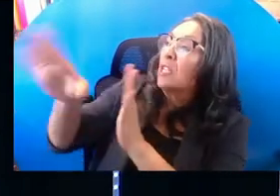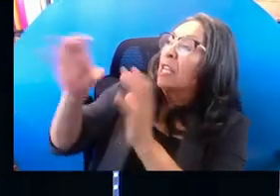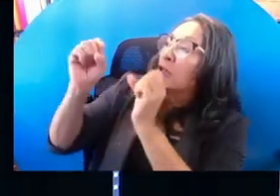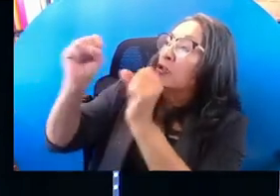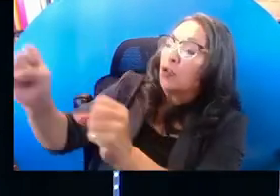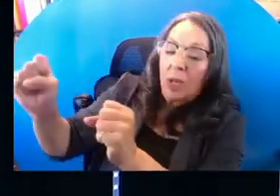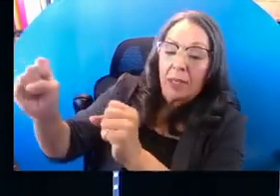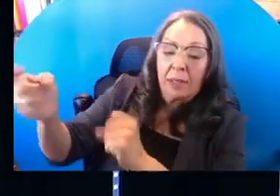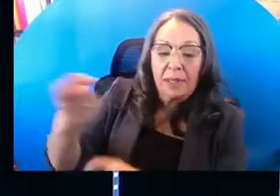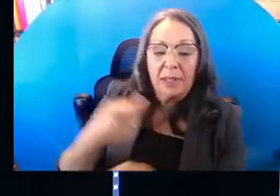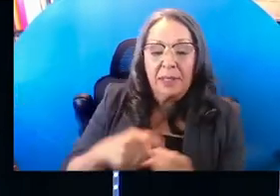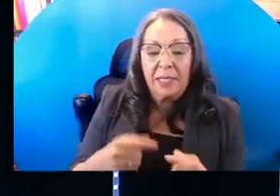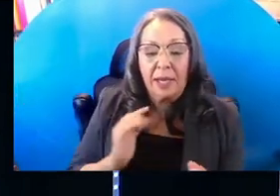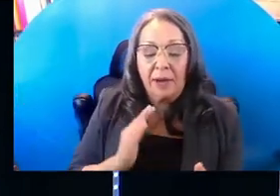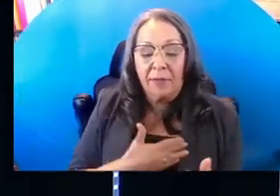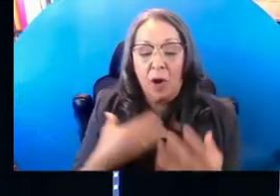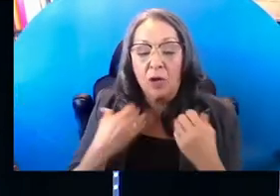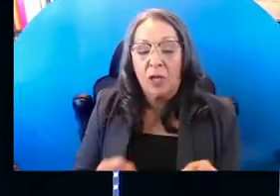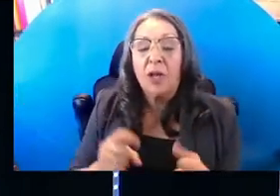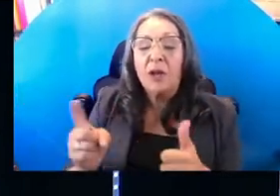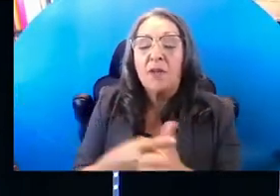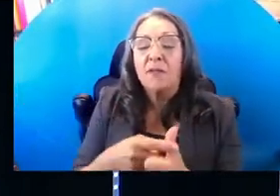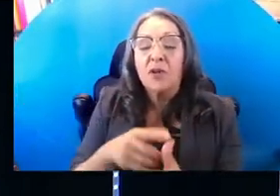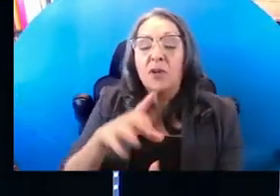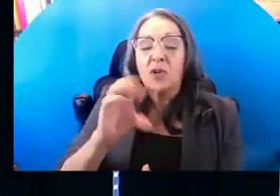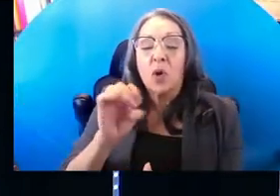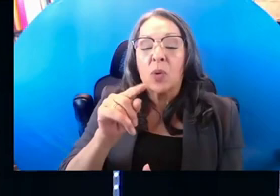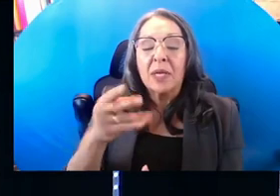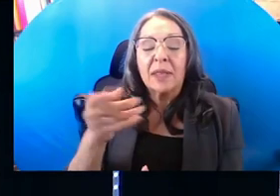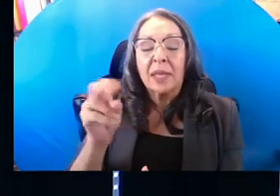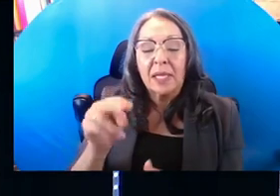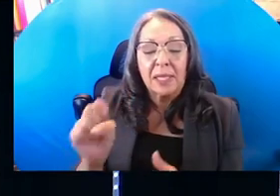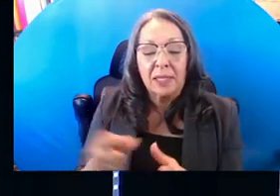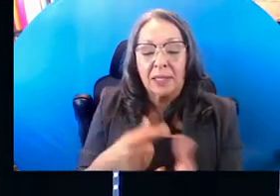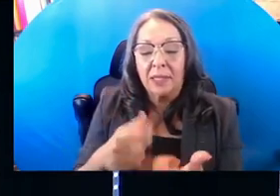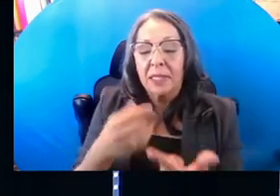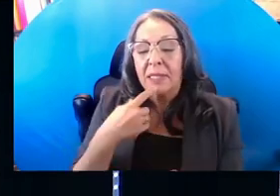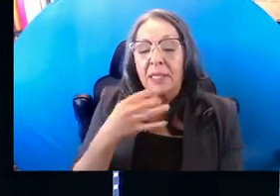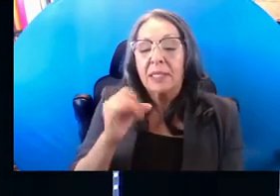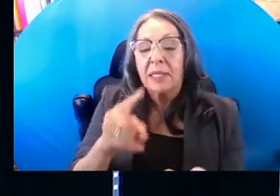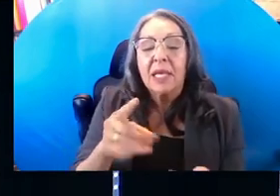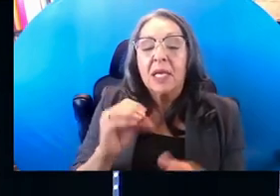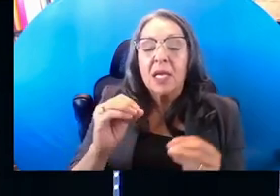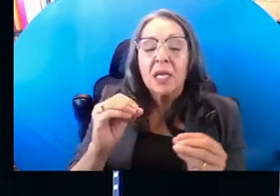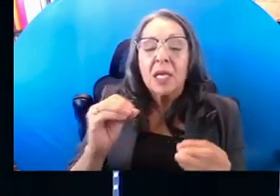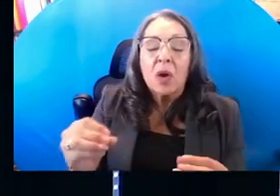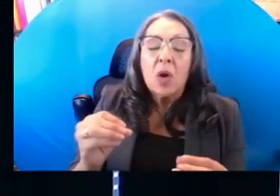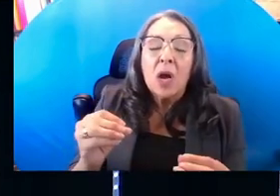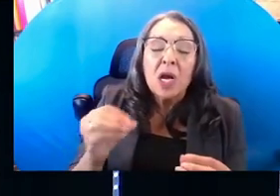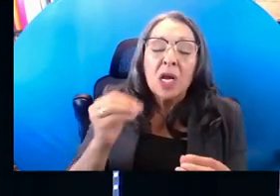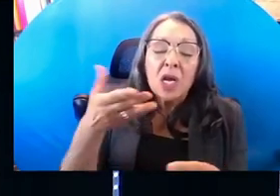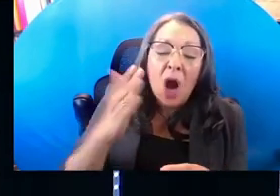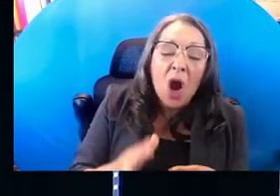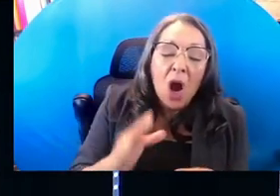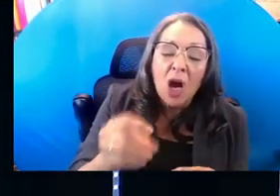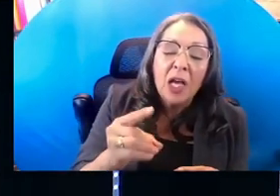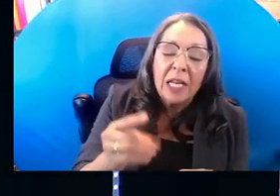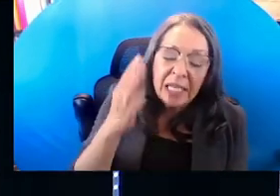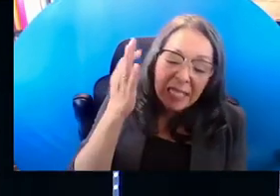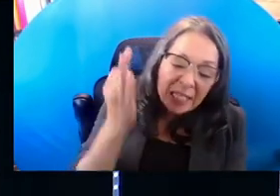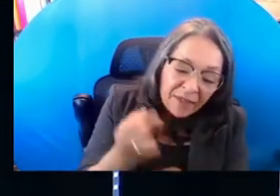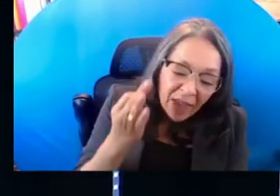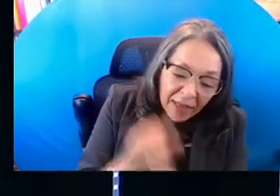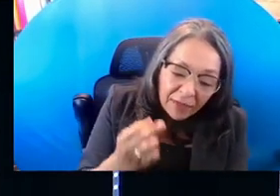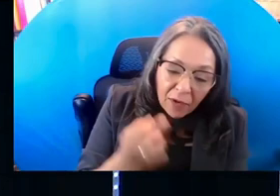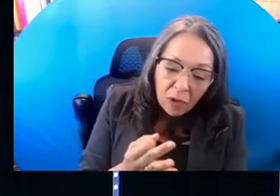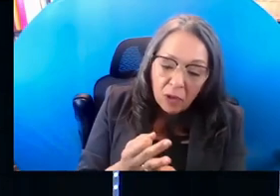own. 1 Corinthians 10:13 says, no temptation has overtaken you except what is common to mankind, and God is faithful. Can I get an